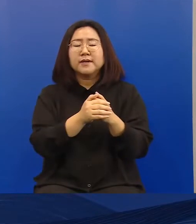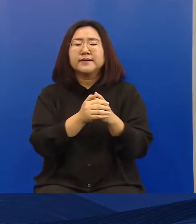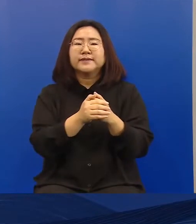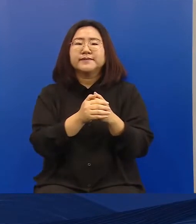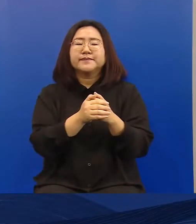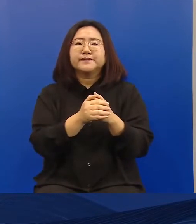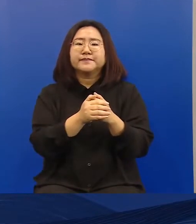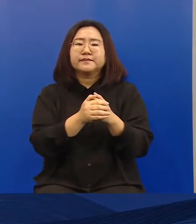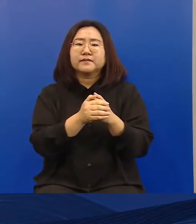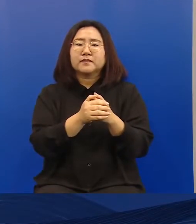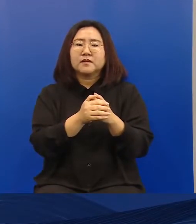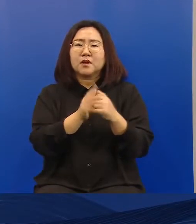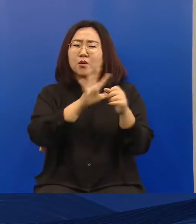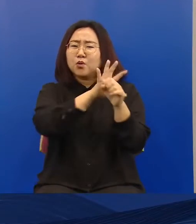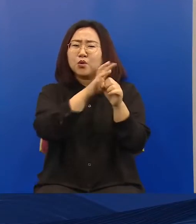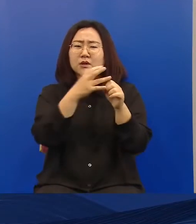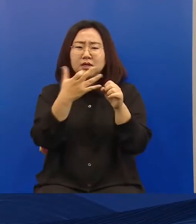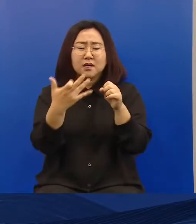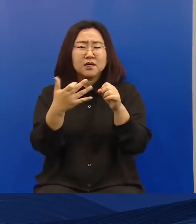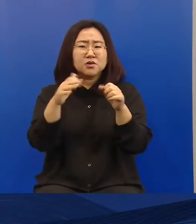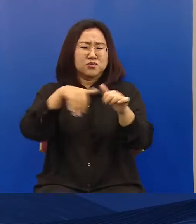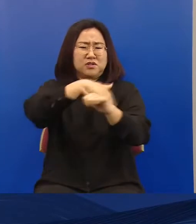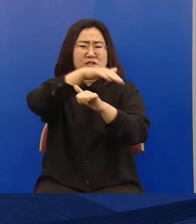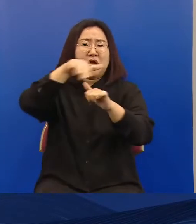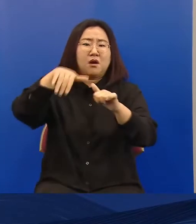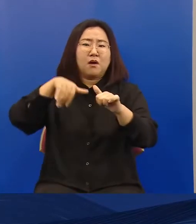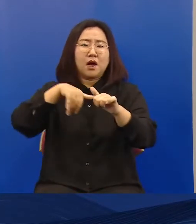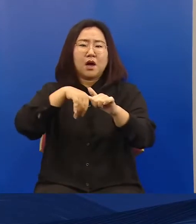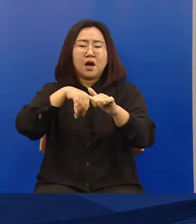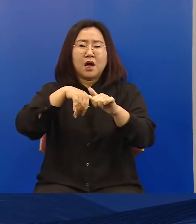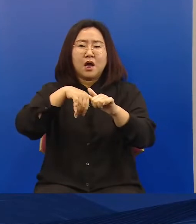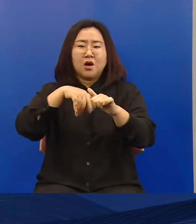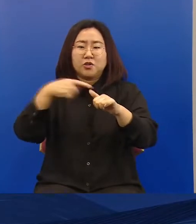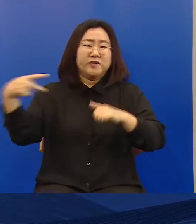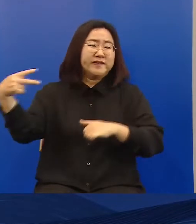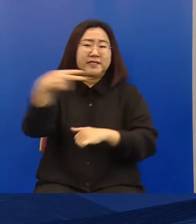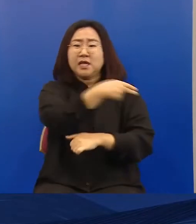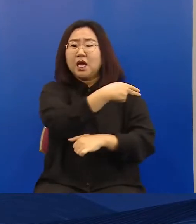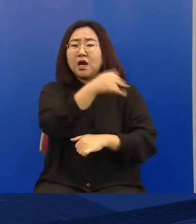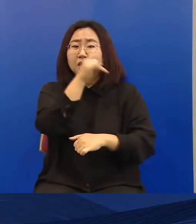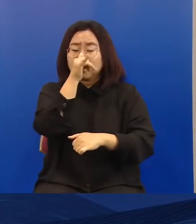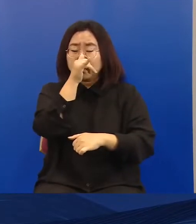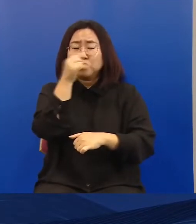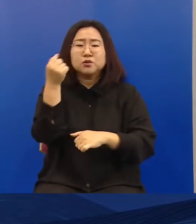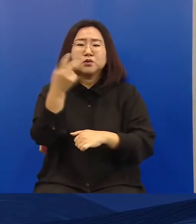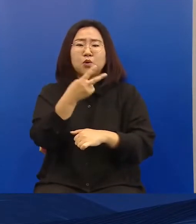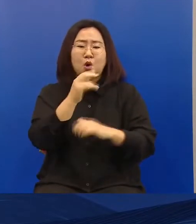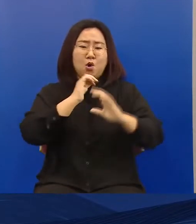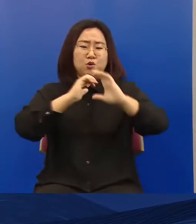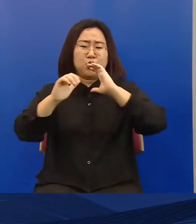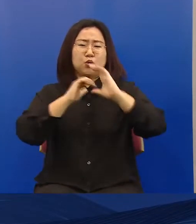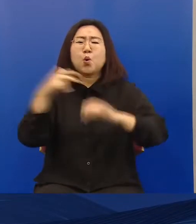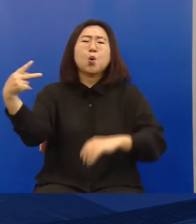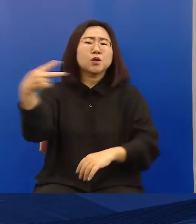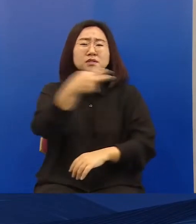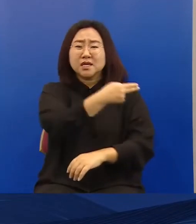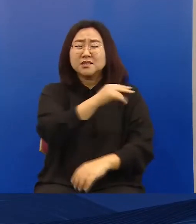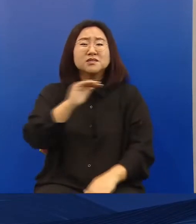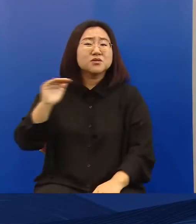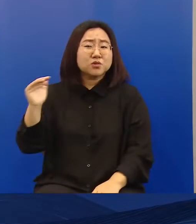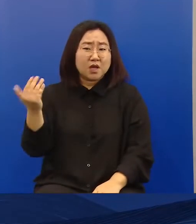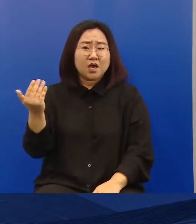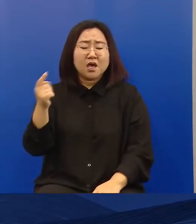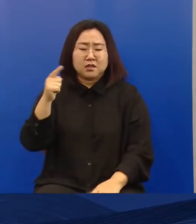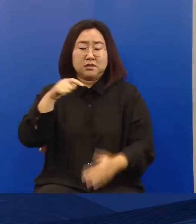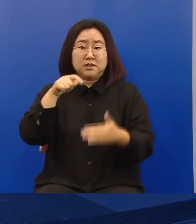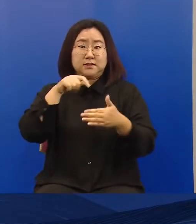socially vulnerable. COVID-19 brought us a